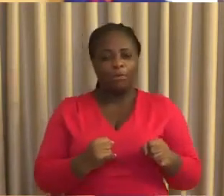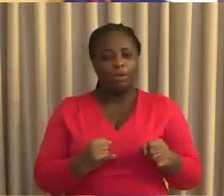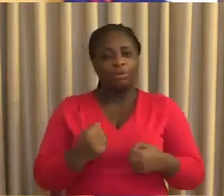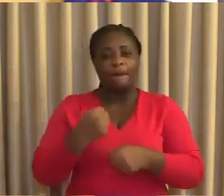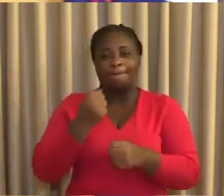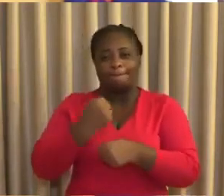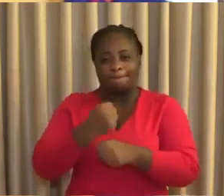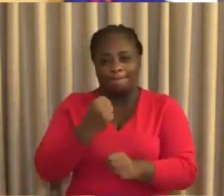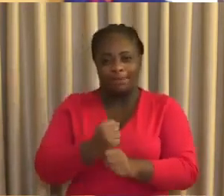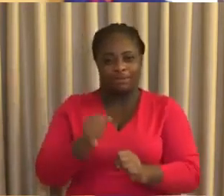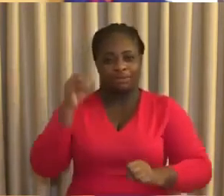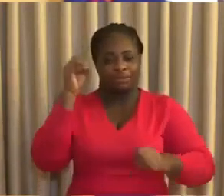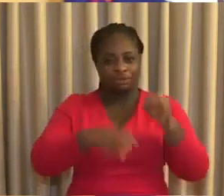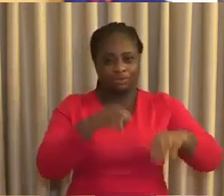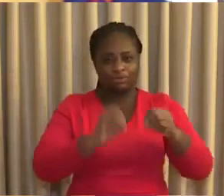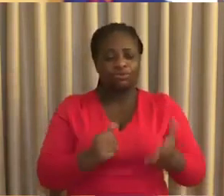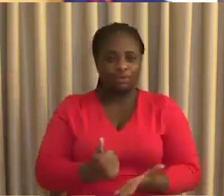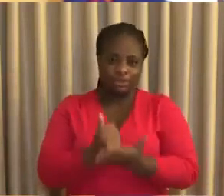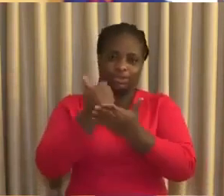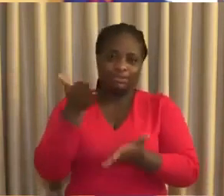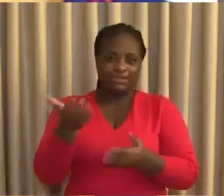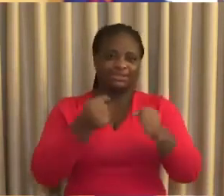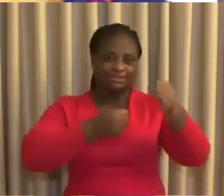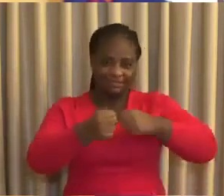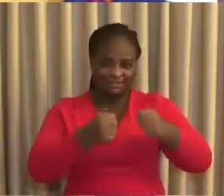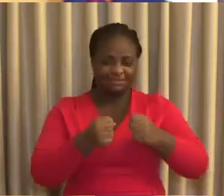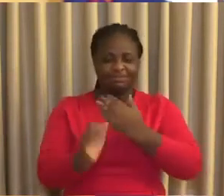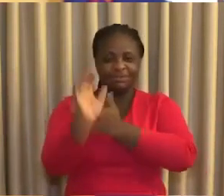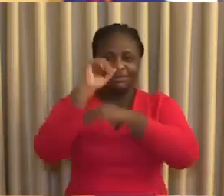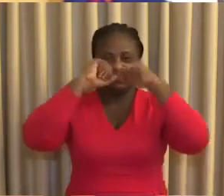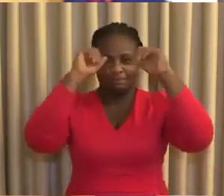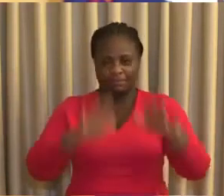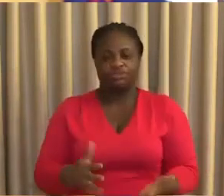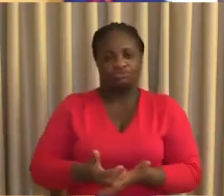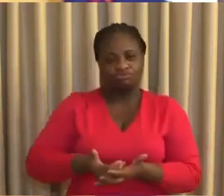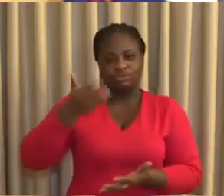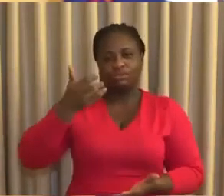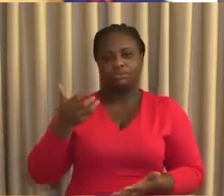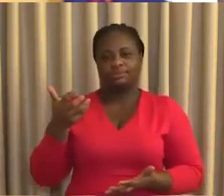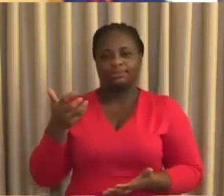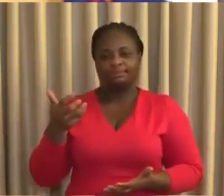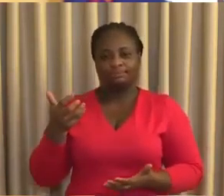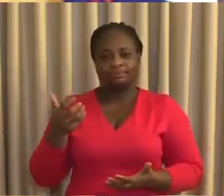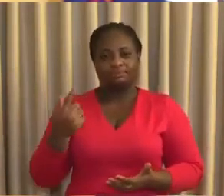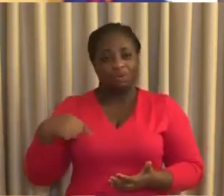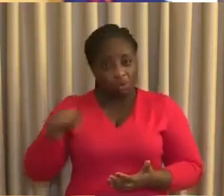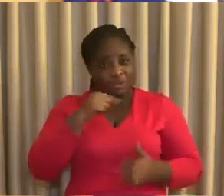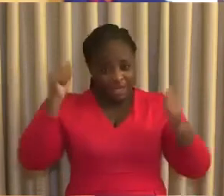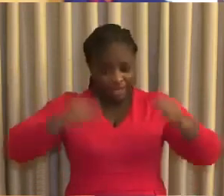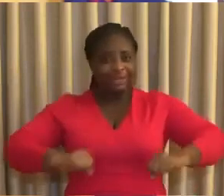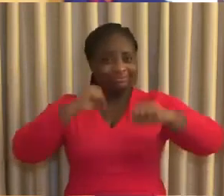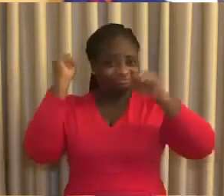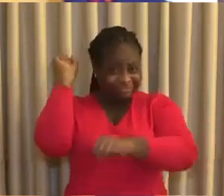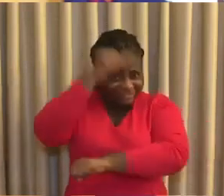in this fight. God richly bless them. We can defeat this virus if we